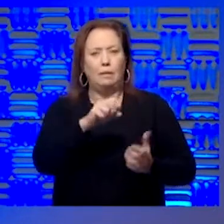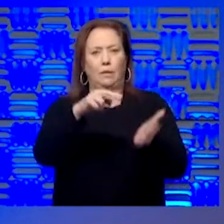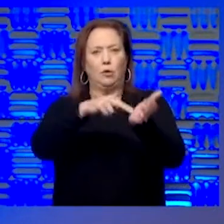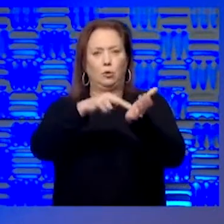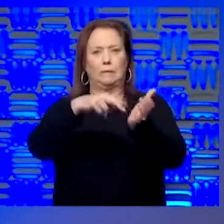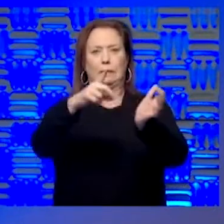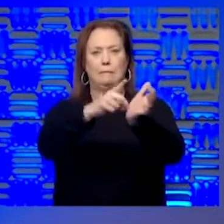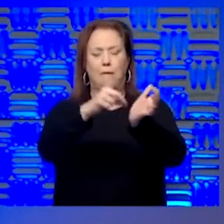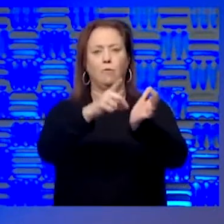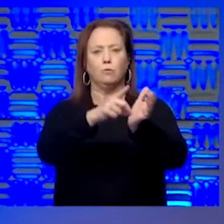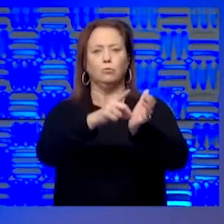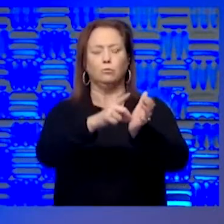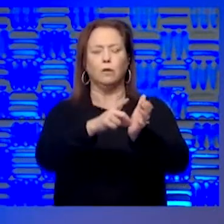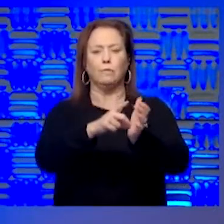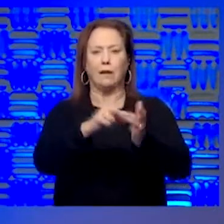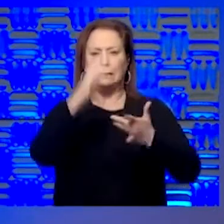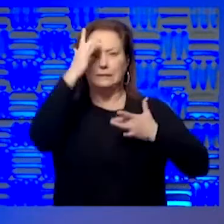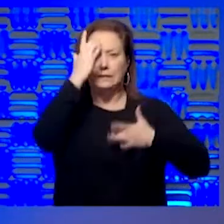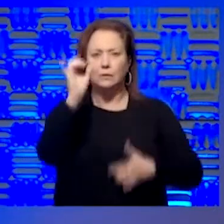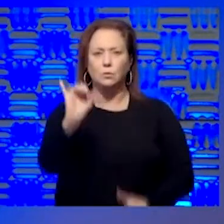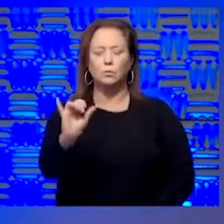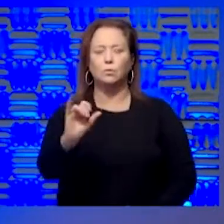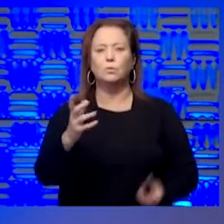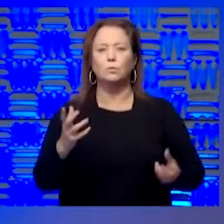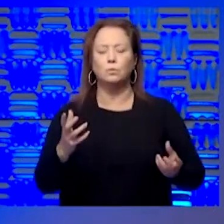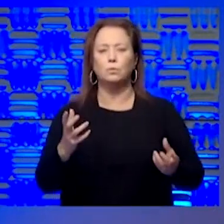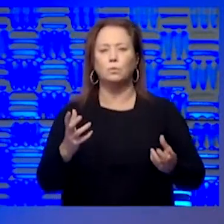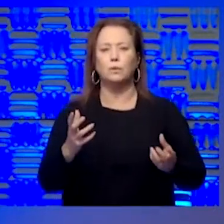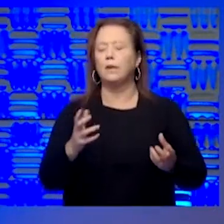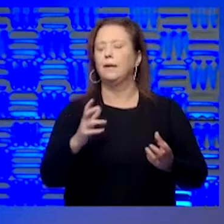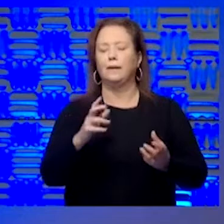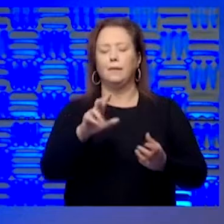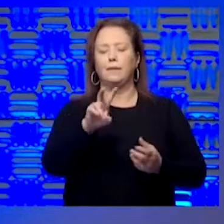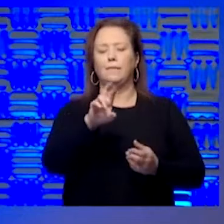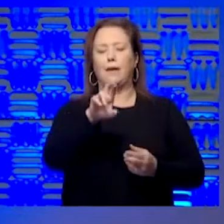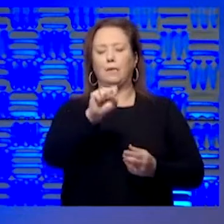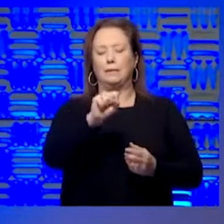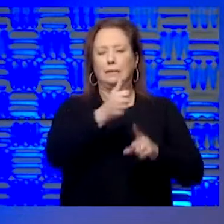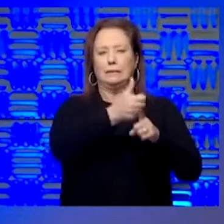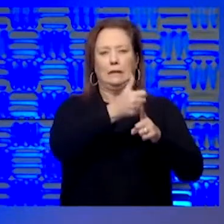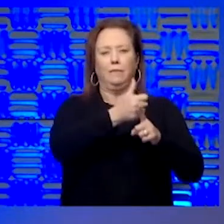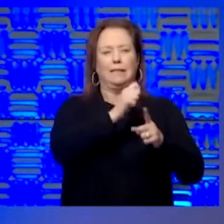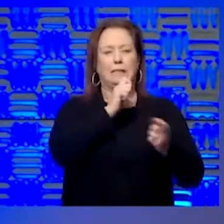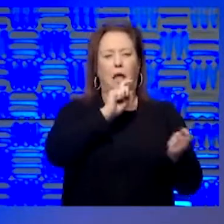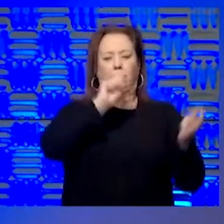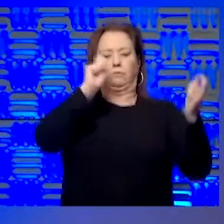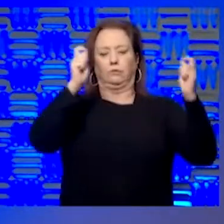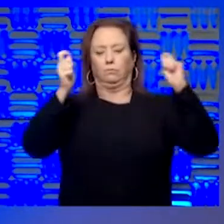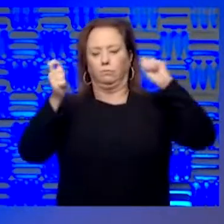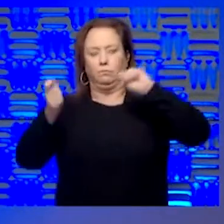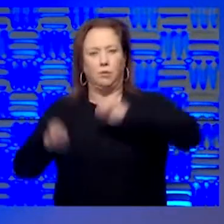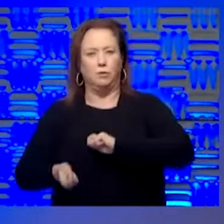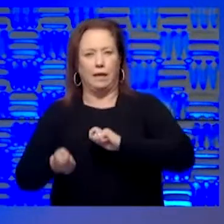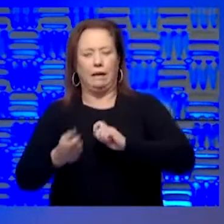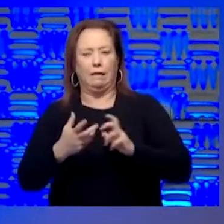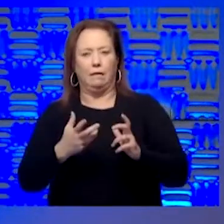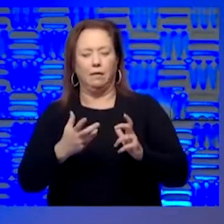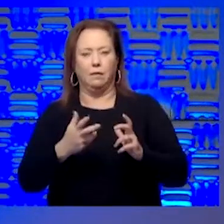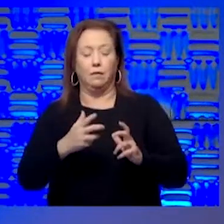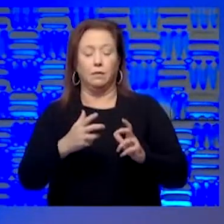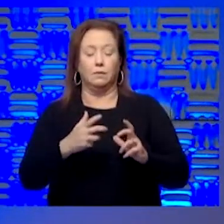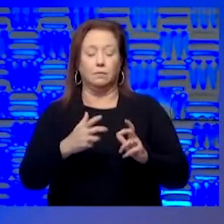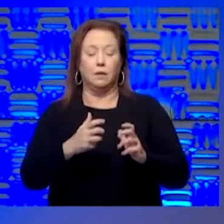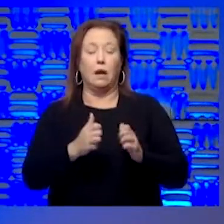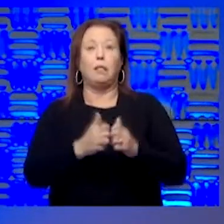workers would have been ill with that. Again, we don't think the virus has mutated or changed that much from the original isolate in